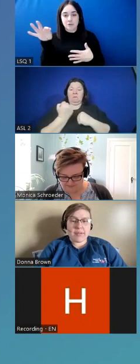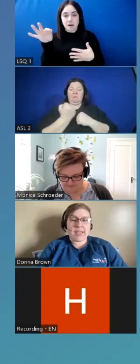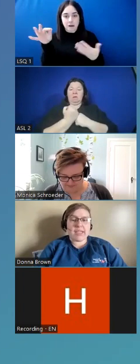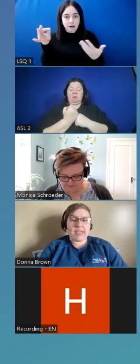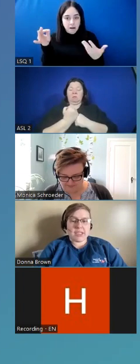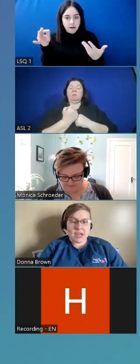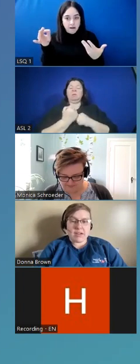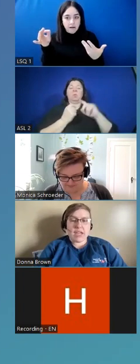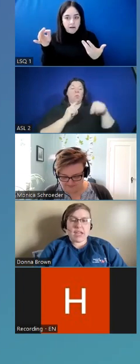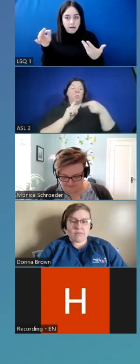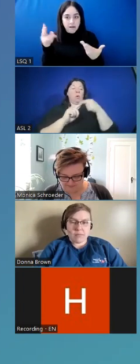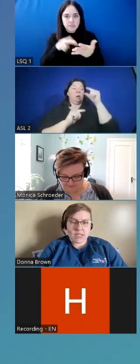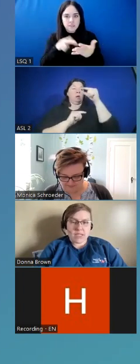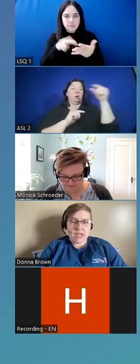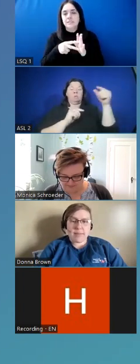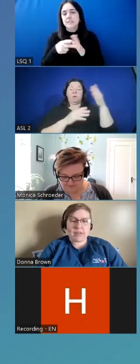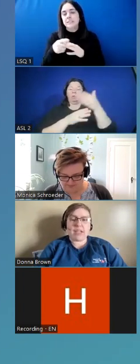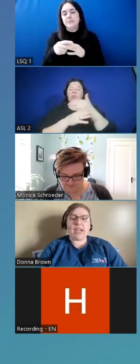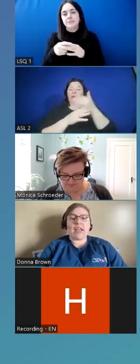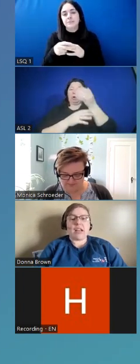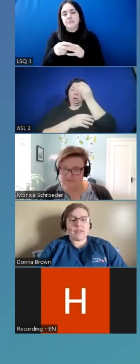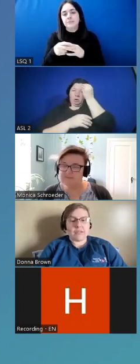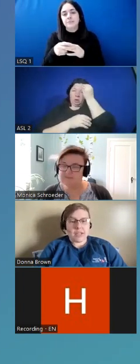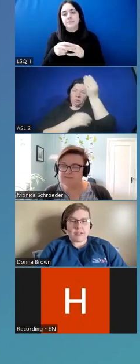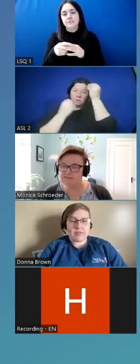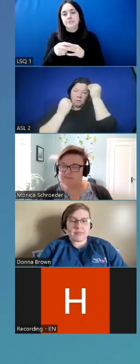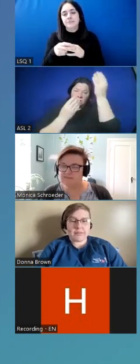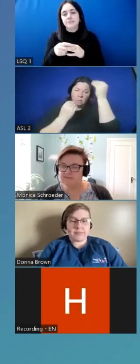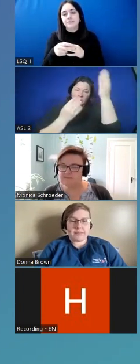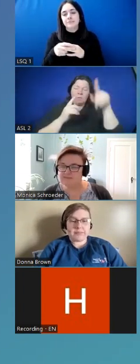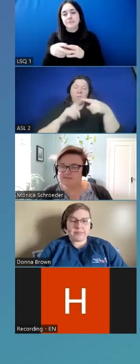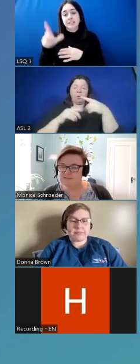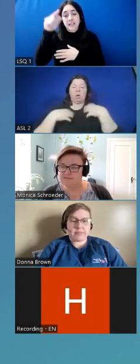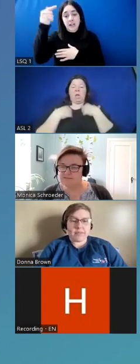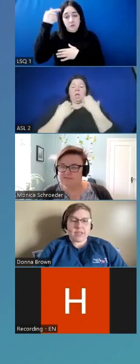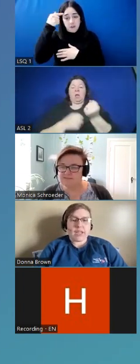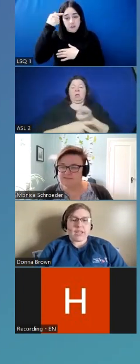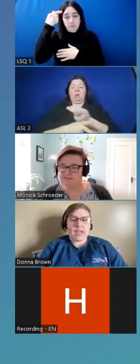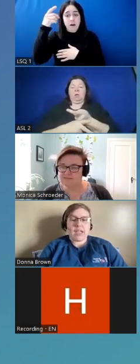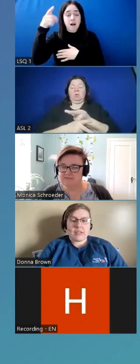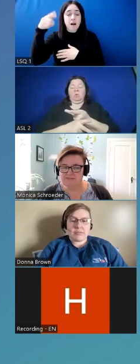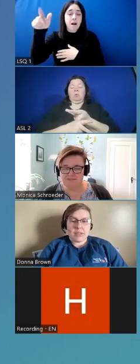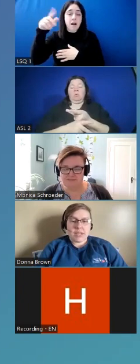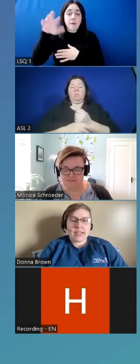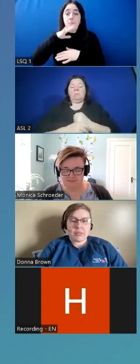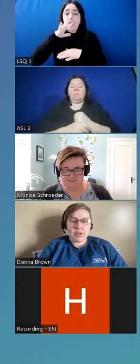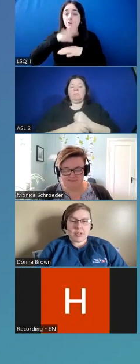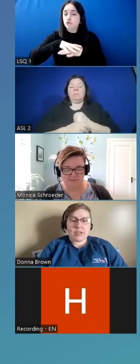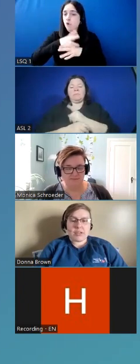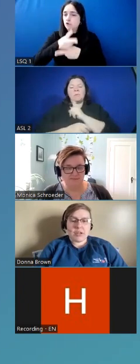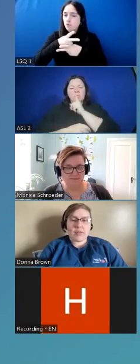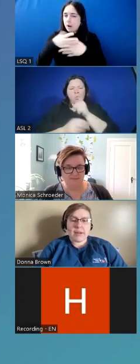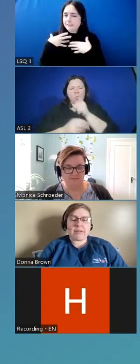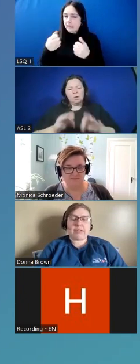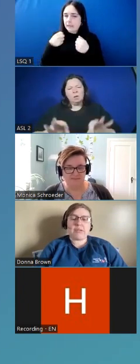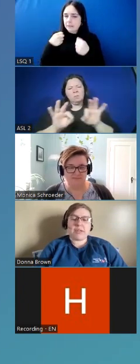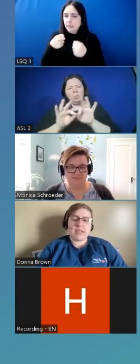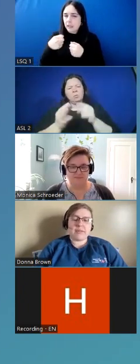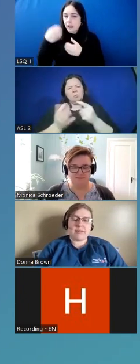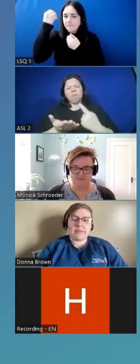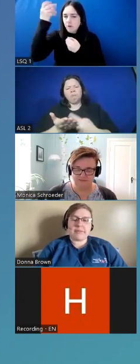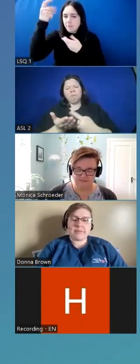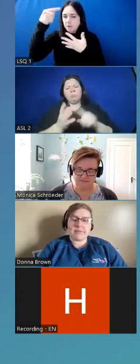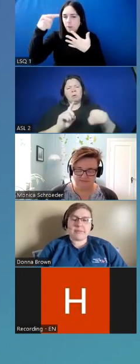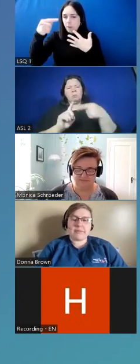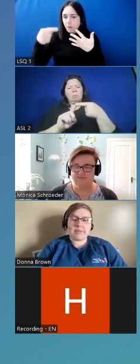the government is sharing information about healthcare, it is really important to talk about